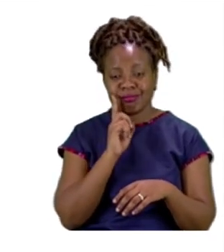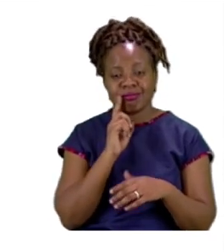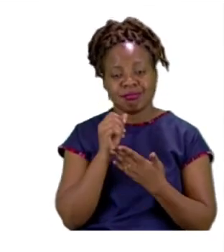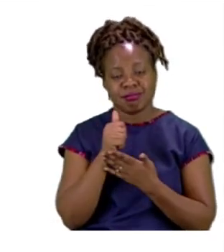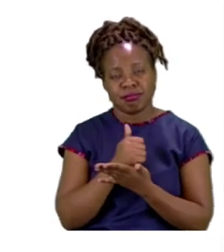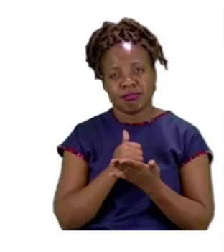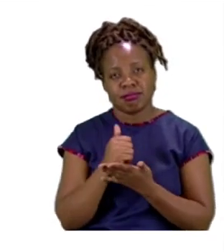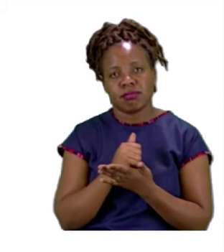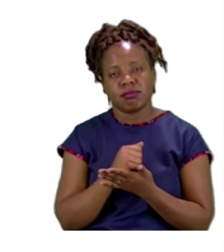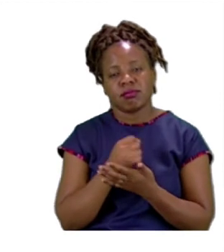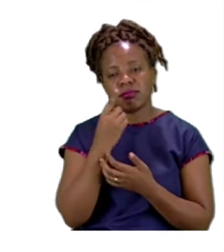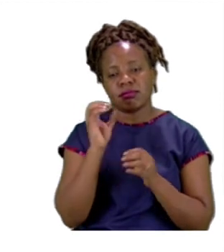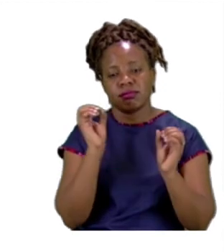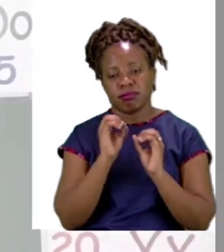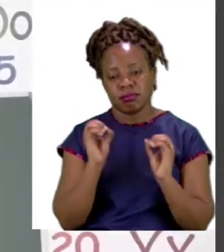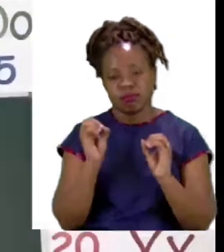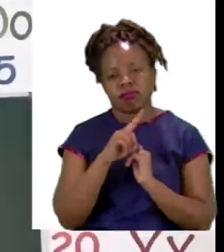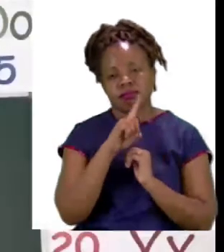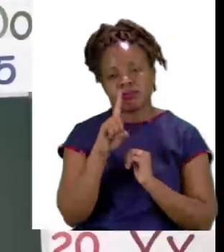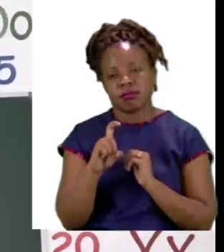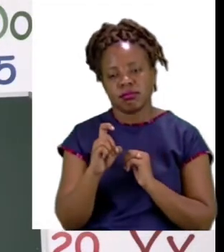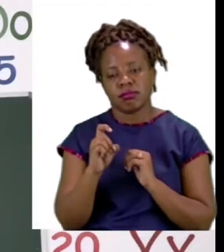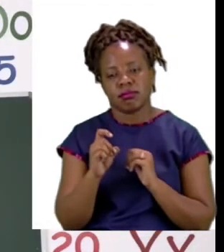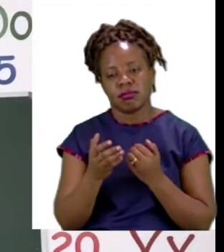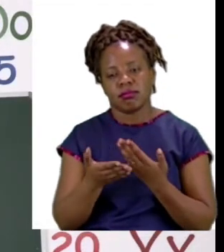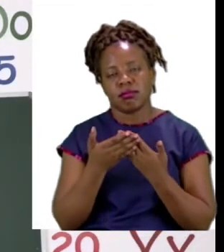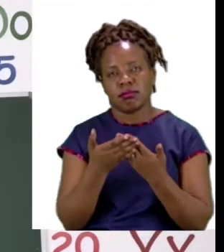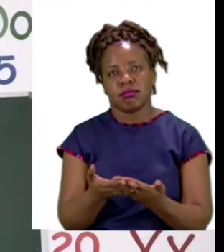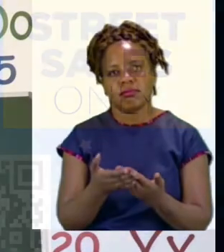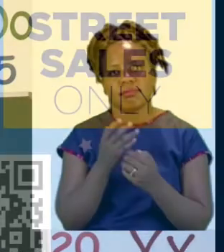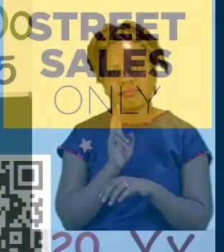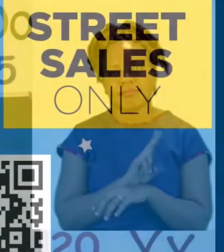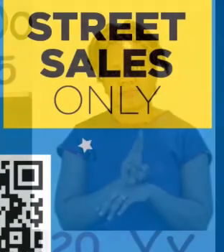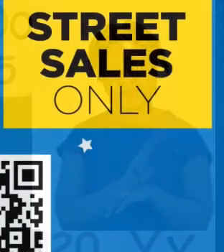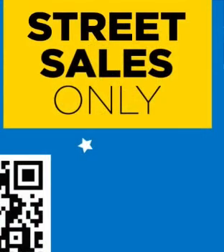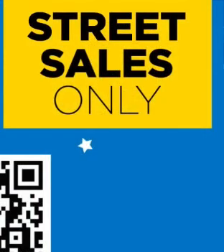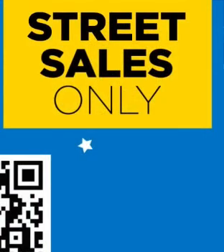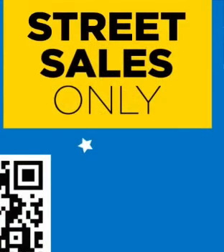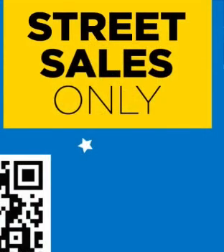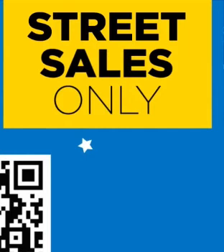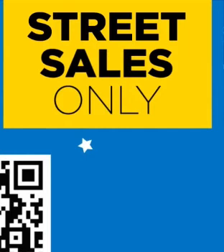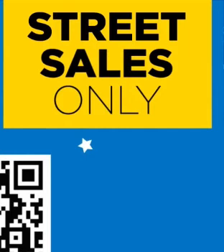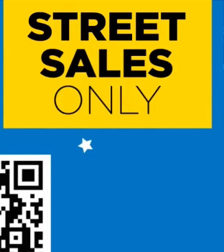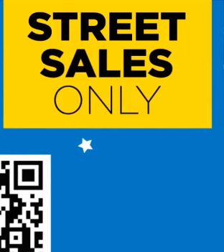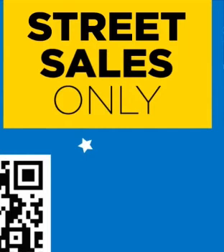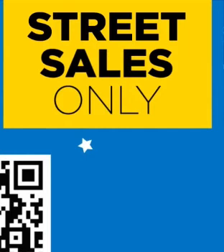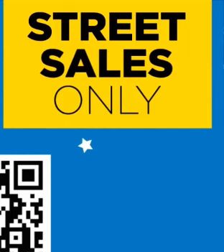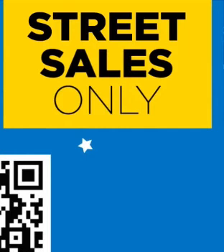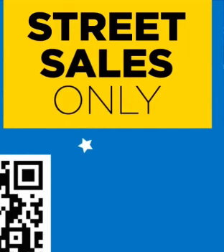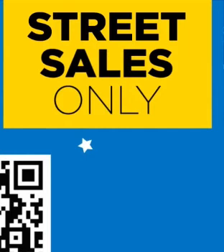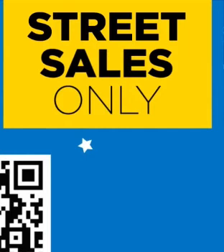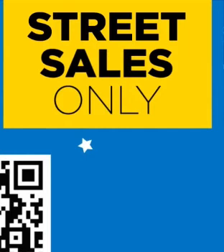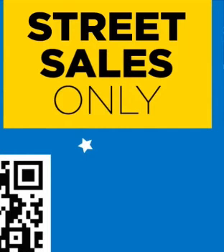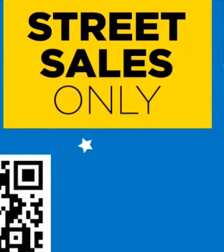an adult. I will see you soon after our advert break. Follow us on MyZone Facebook Active